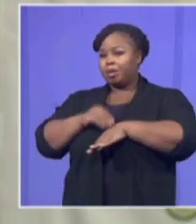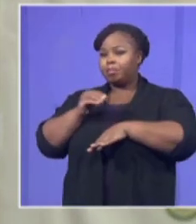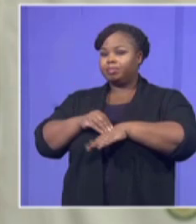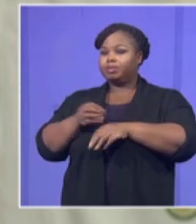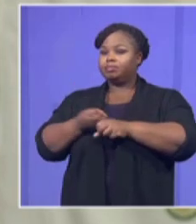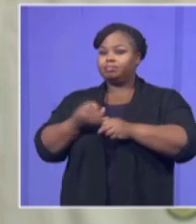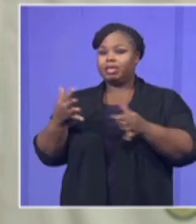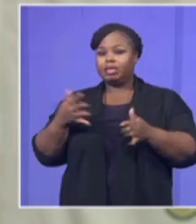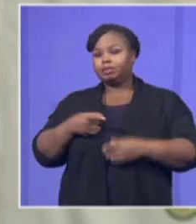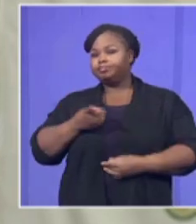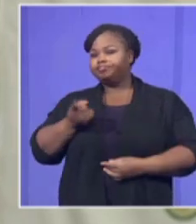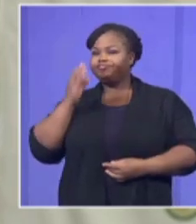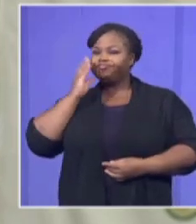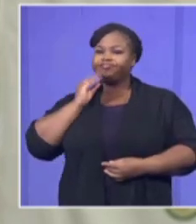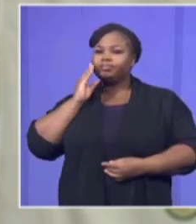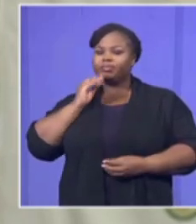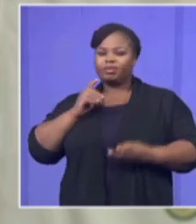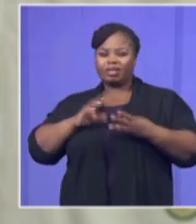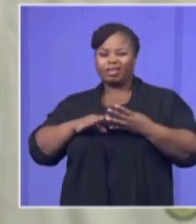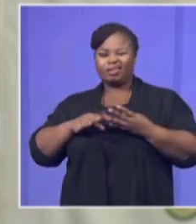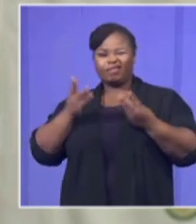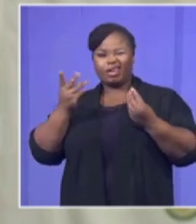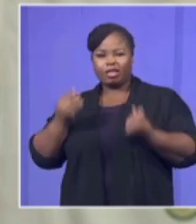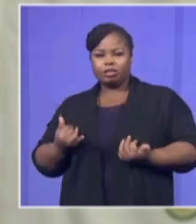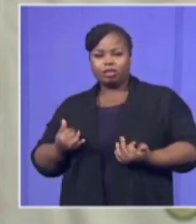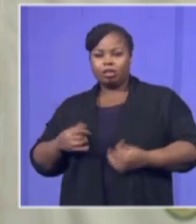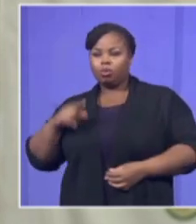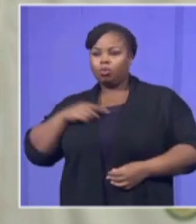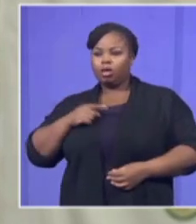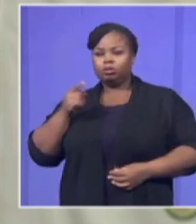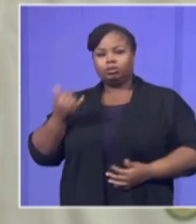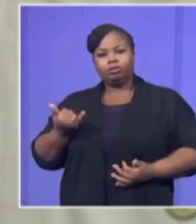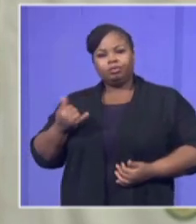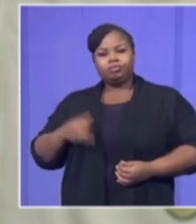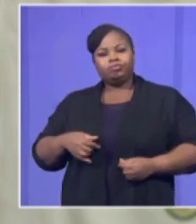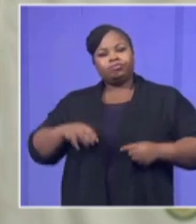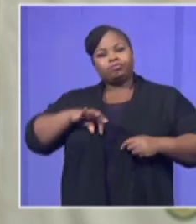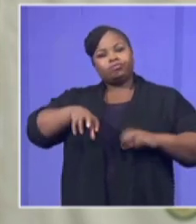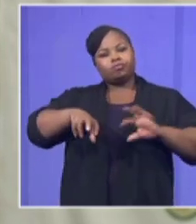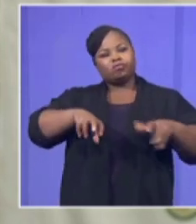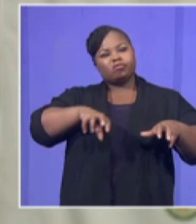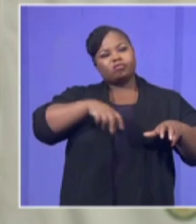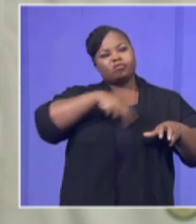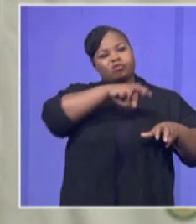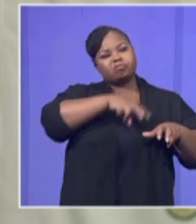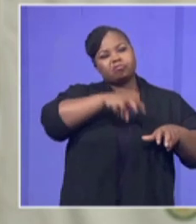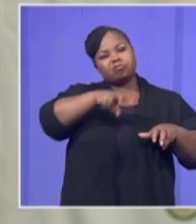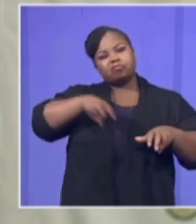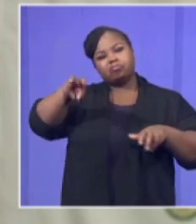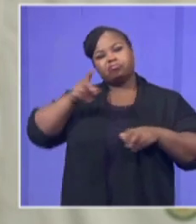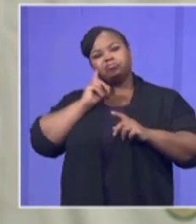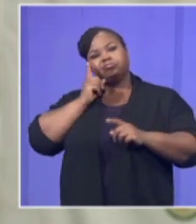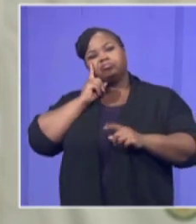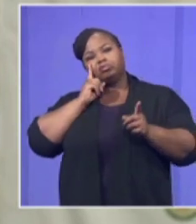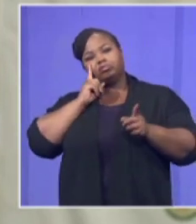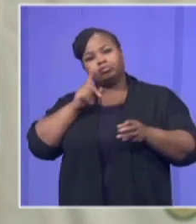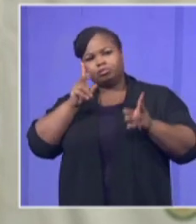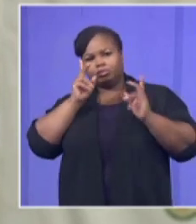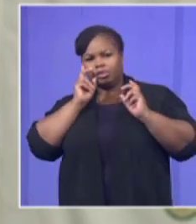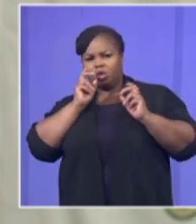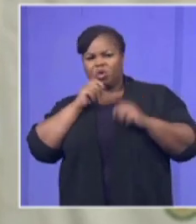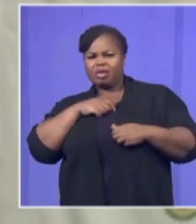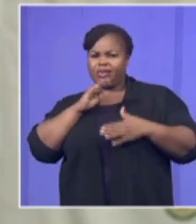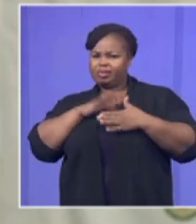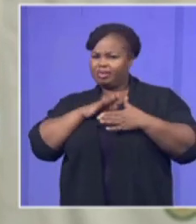artists, and also maybe the financial problems. As you are going to these different provinces, what sense do you get from the artist is the